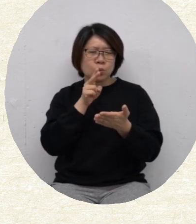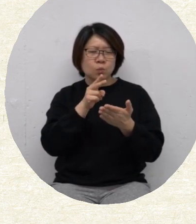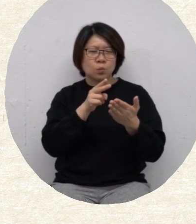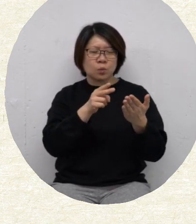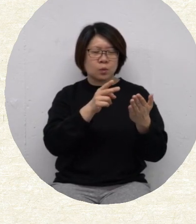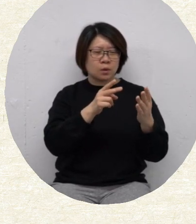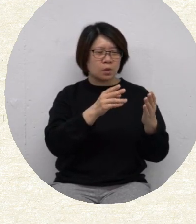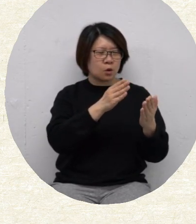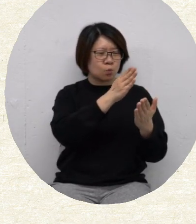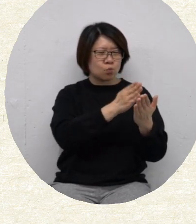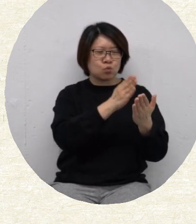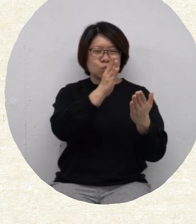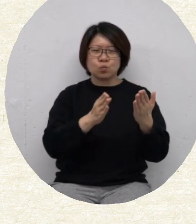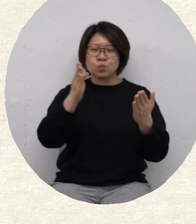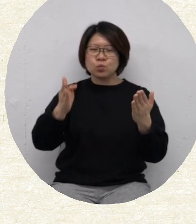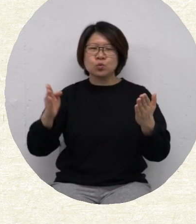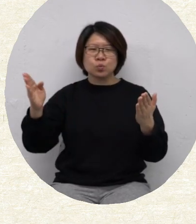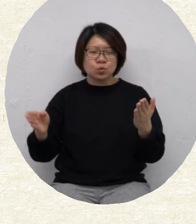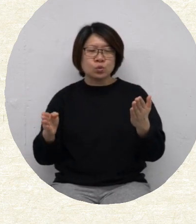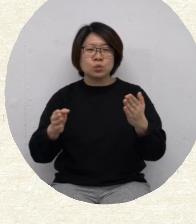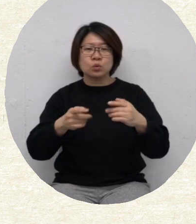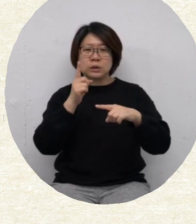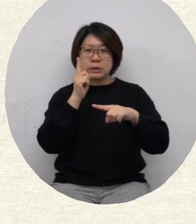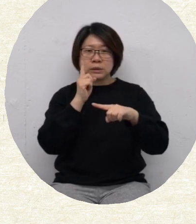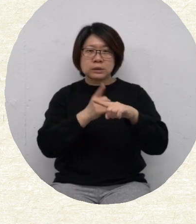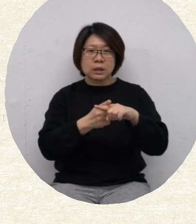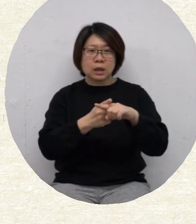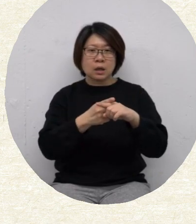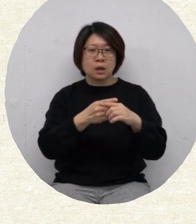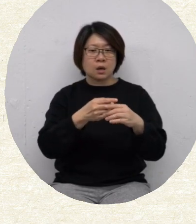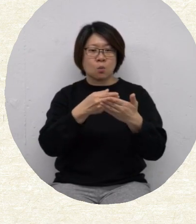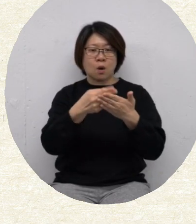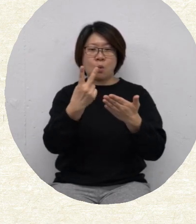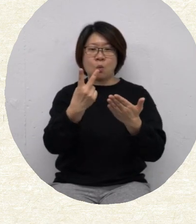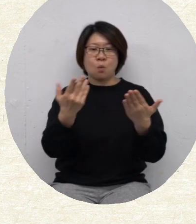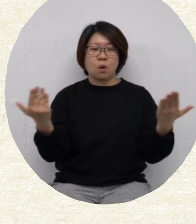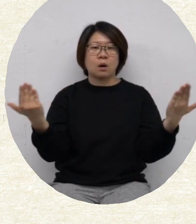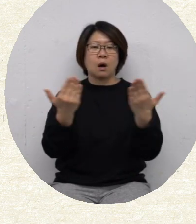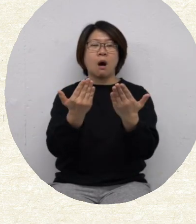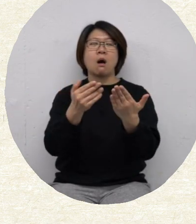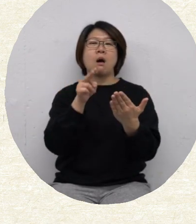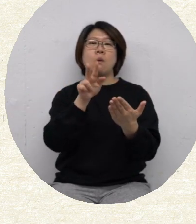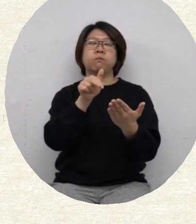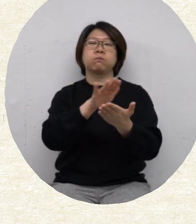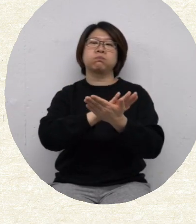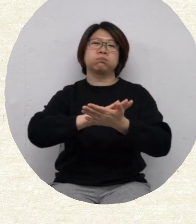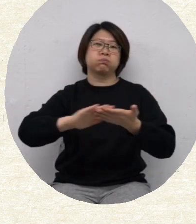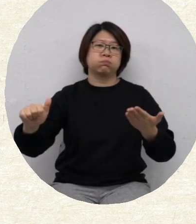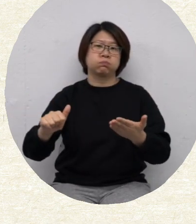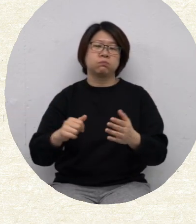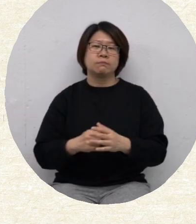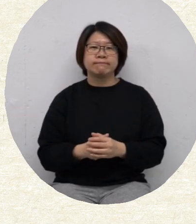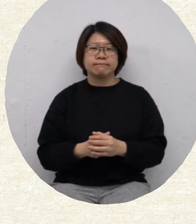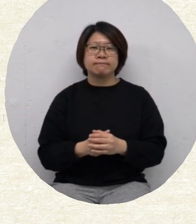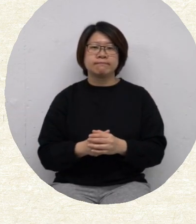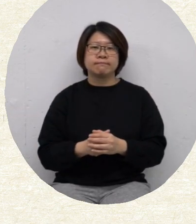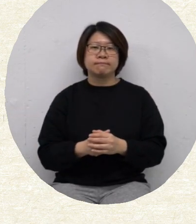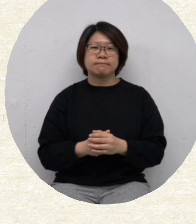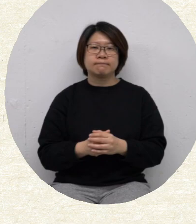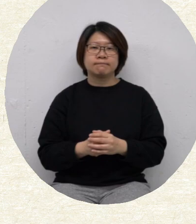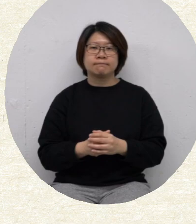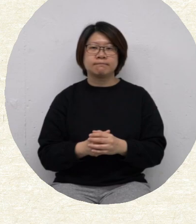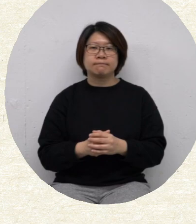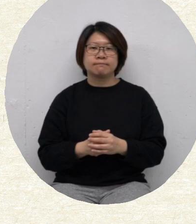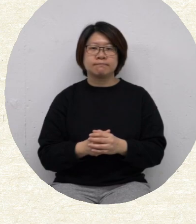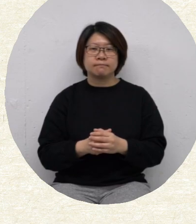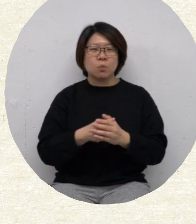of taking things out of context through unbinding the books in my prints. As a result, the images appear